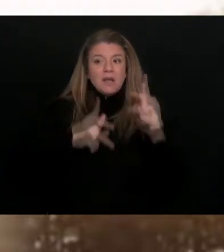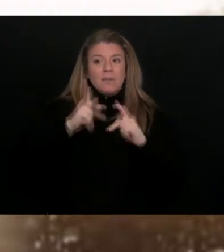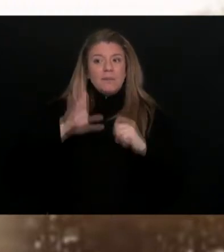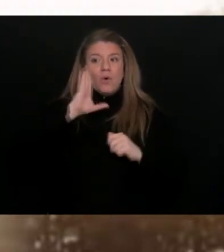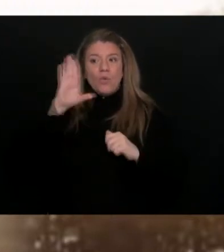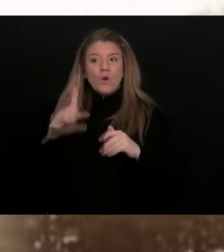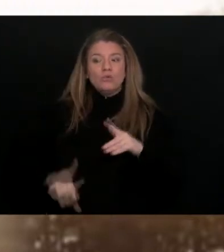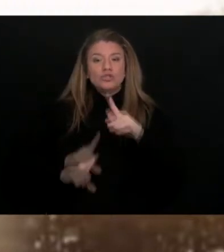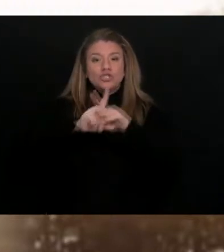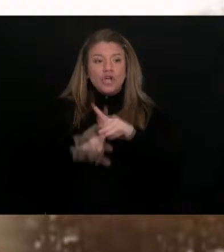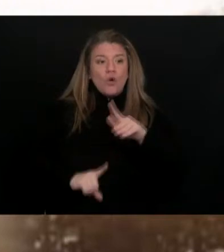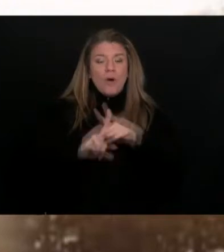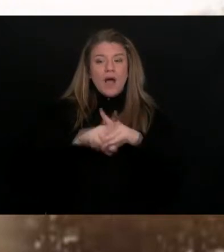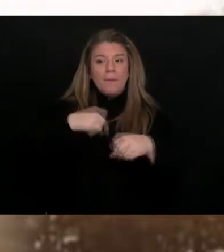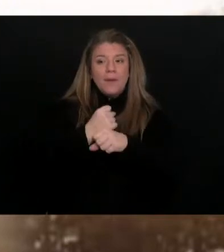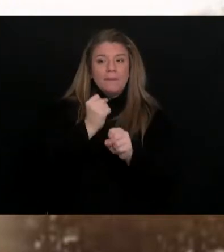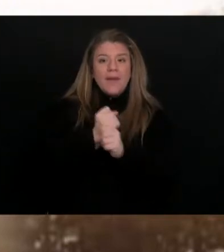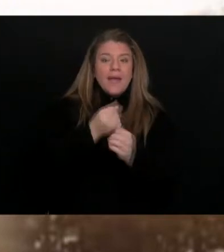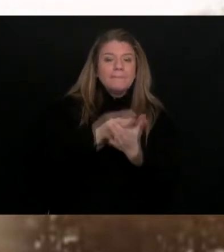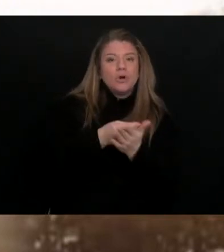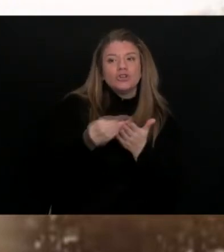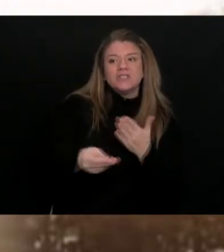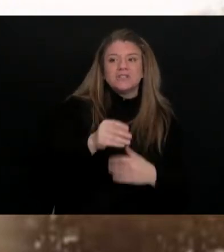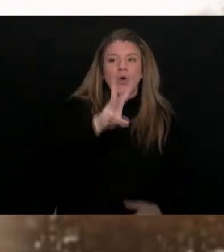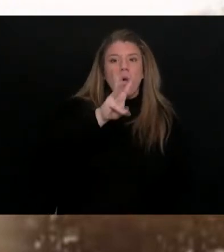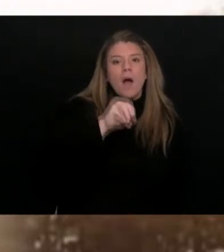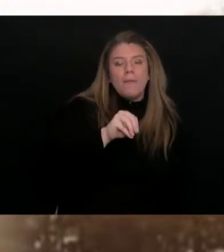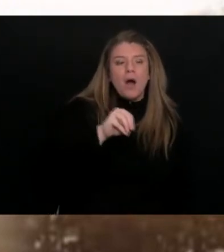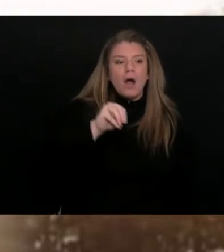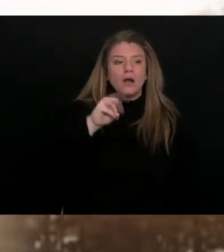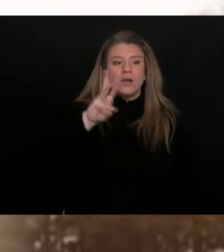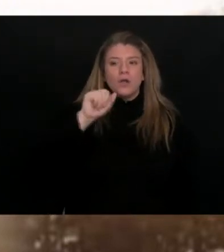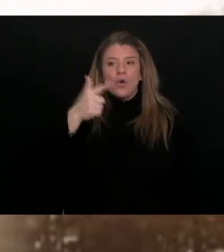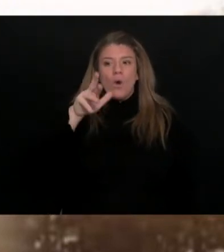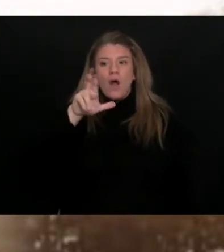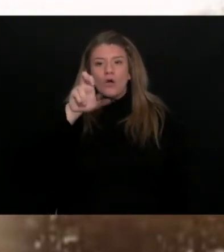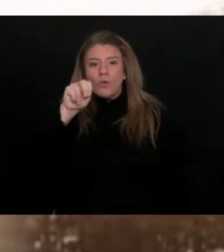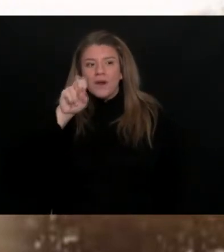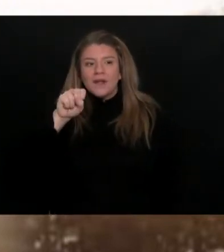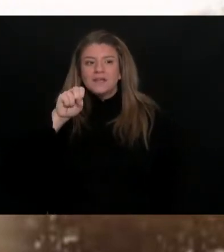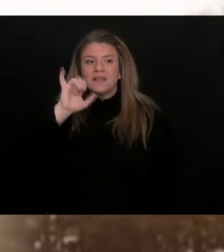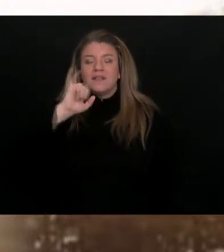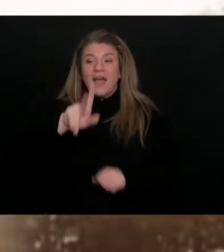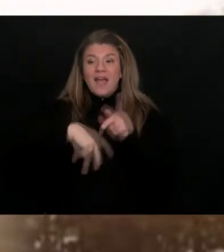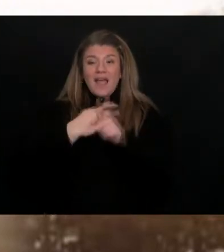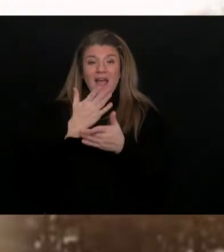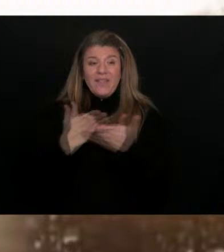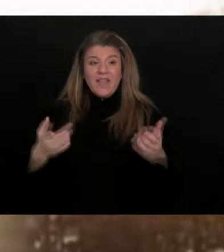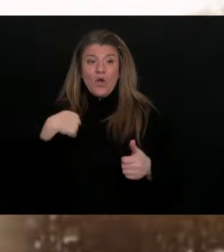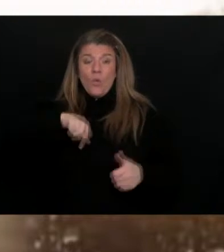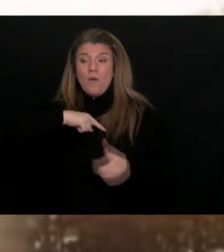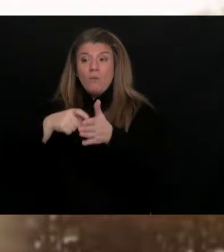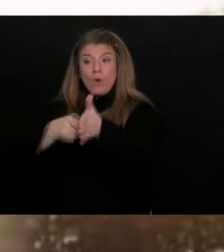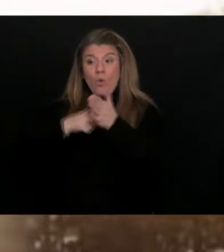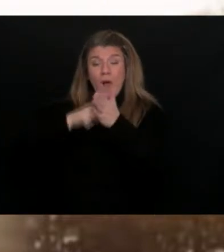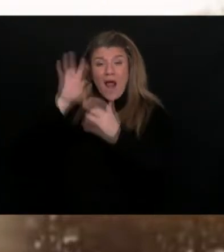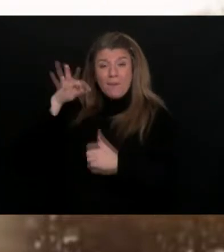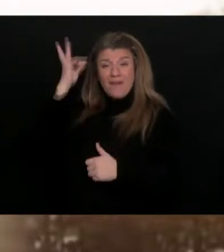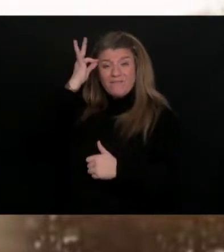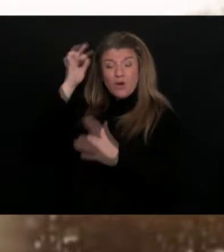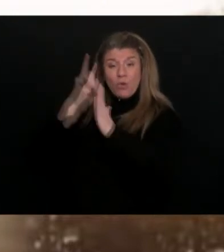that they purchased at Walmart or Walgreens or somewhere like that. And we were required by federal law to make those